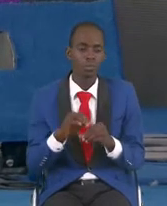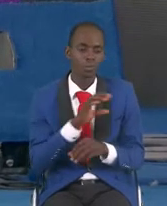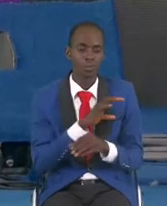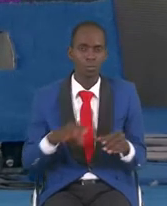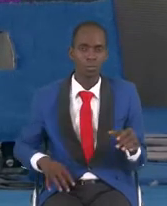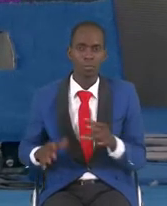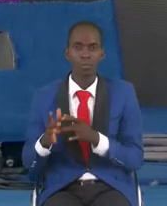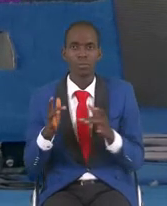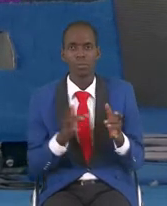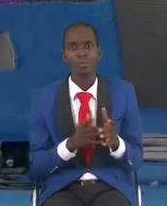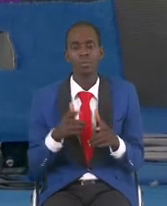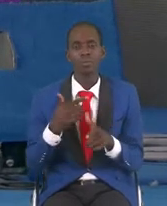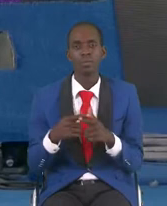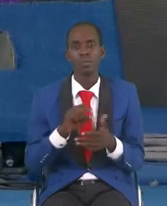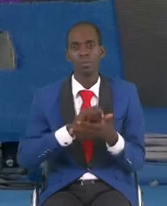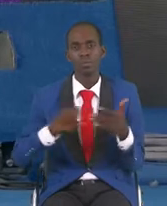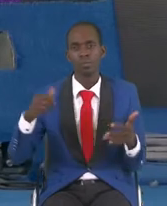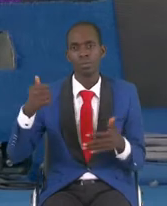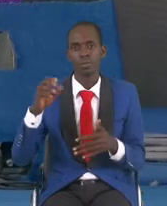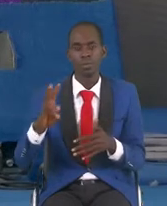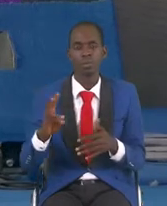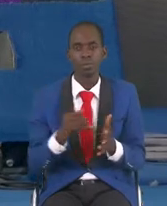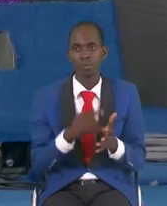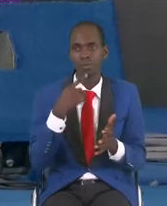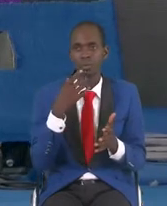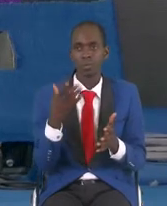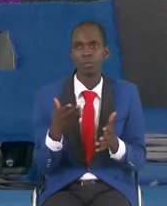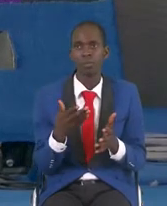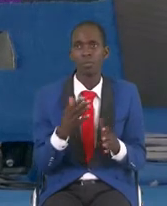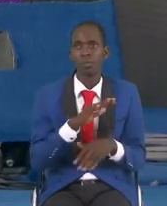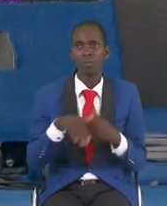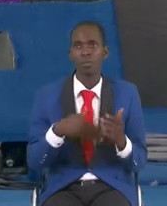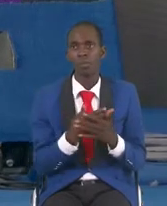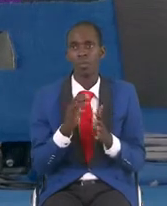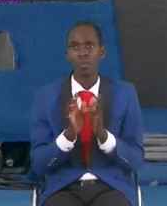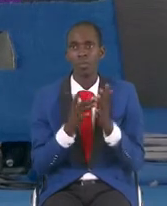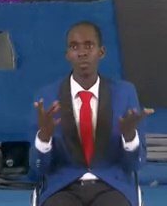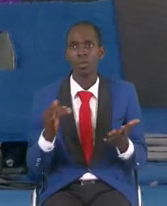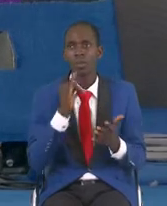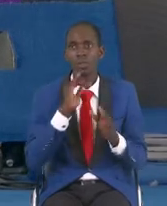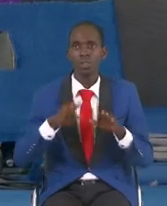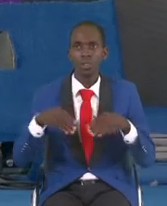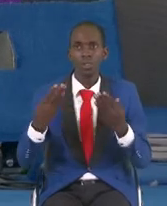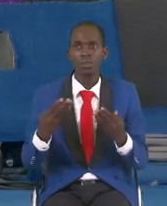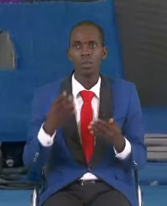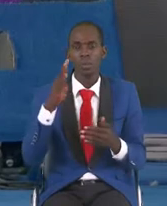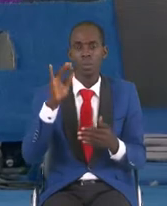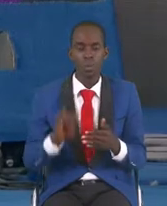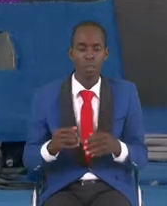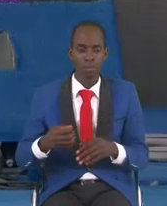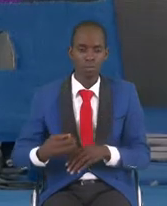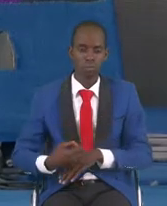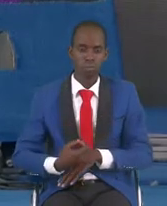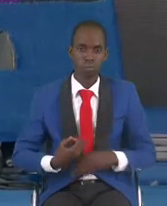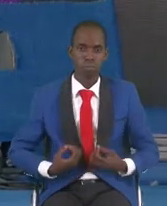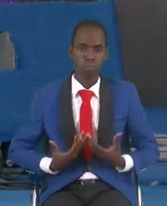Jesus. Then in verse 16, it says, all scripture is given by inspiration of God